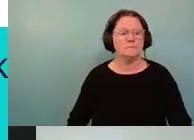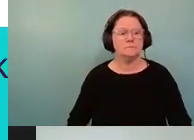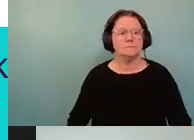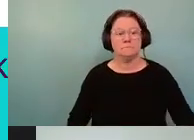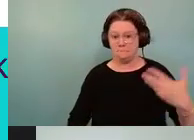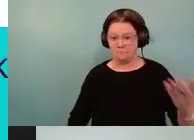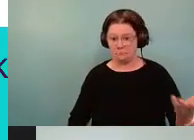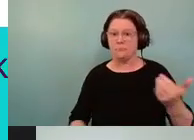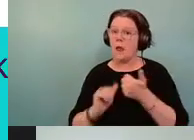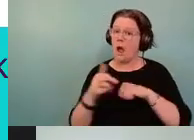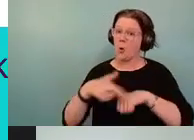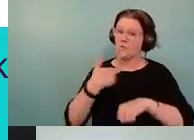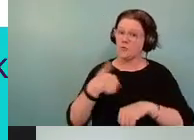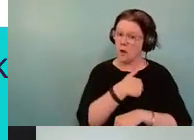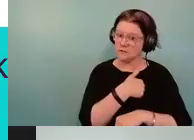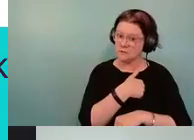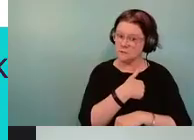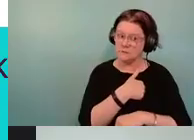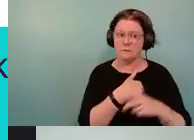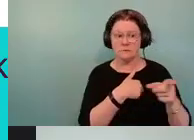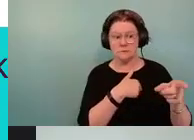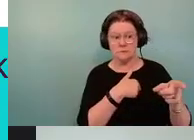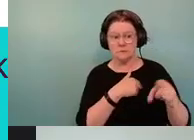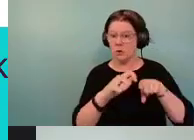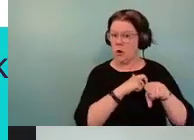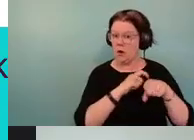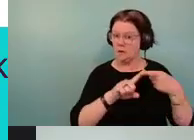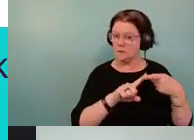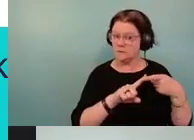So how do you refer to us? You can call us.